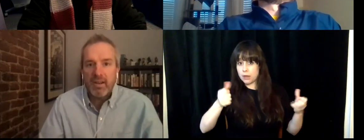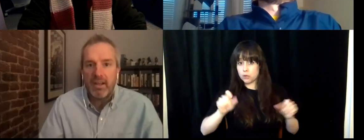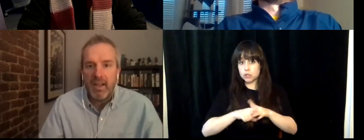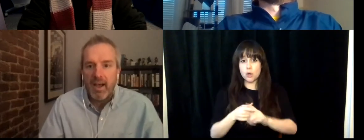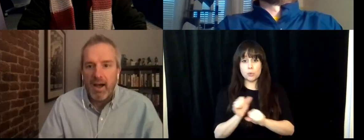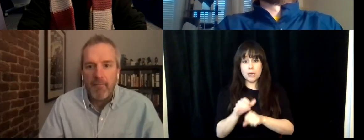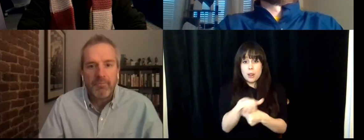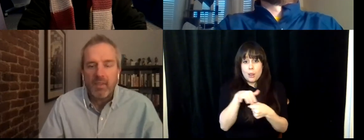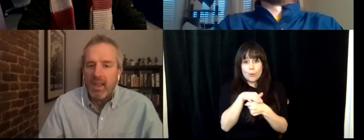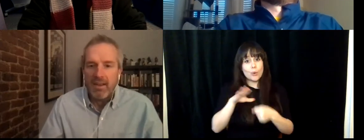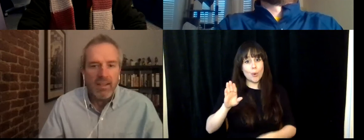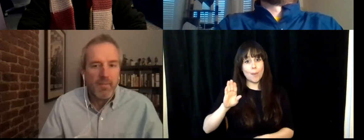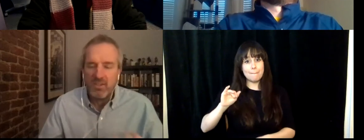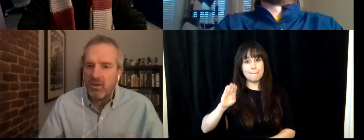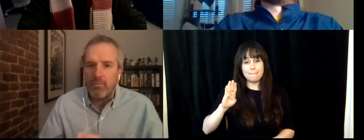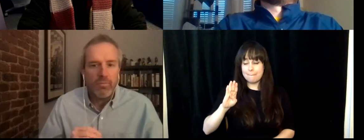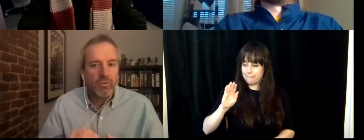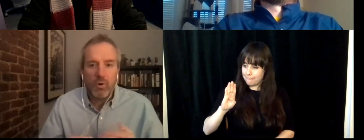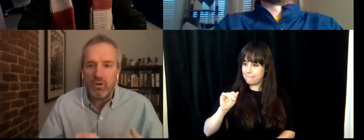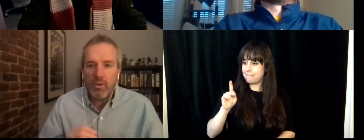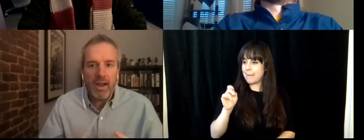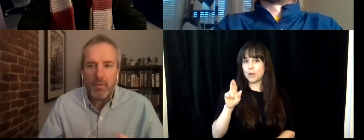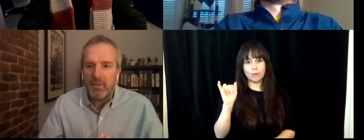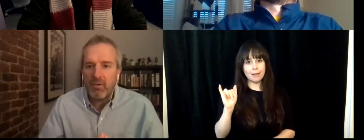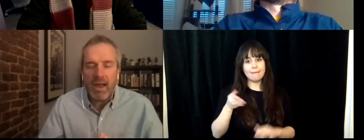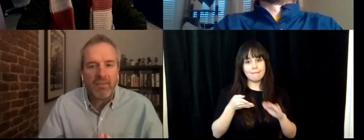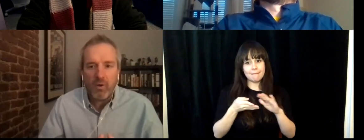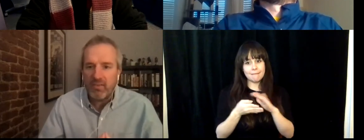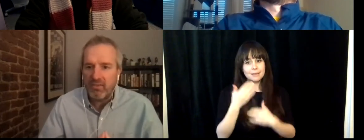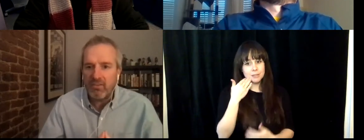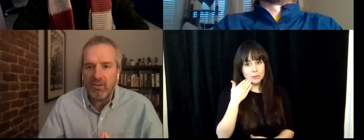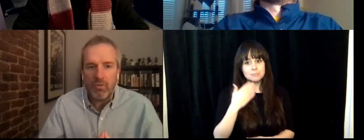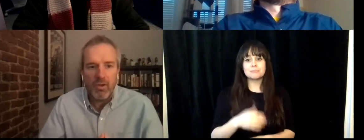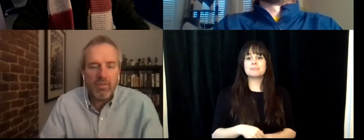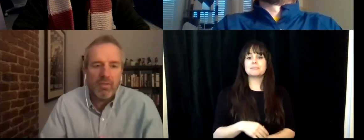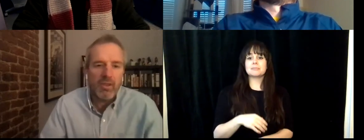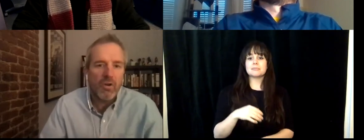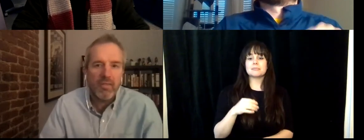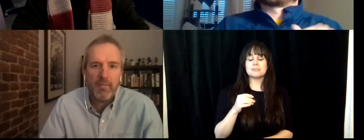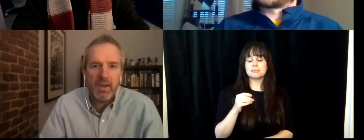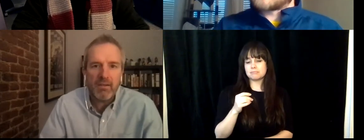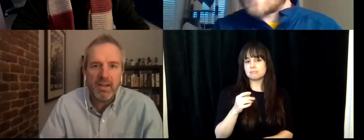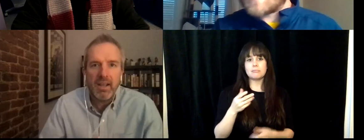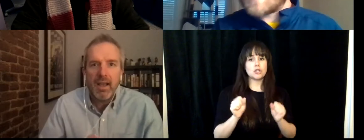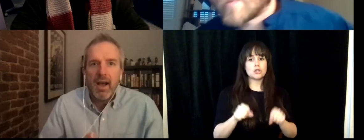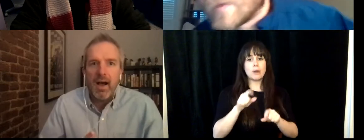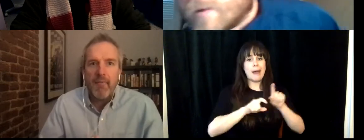bakery. And as I mentioned, just work your way up. I mean, so ask questions, the owner of that